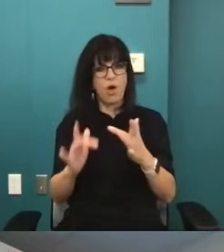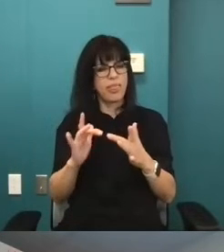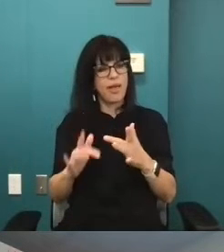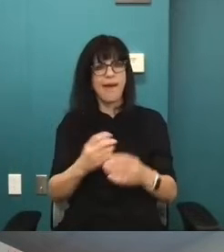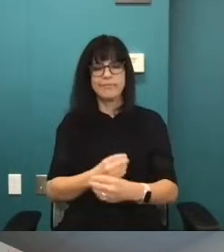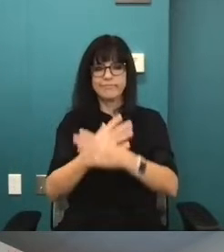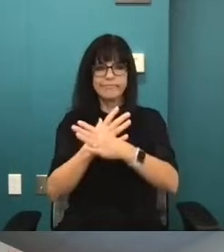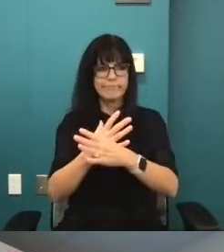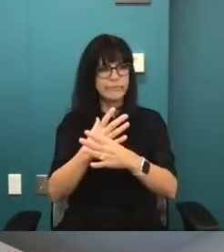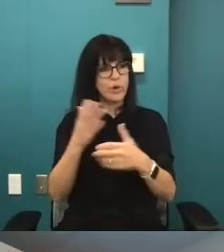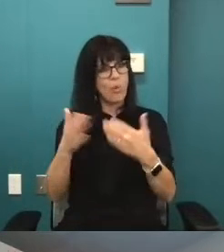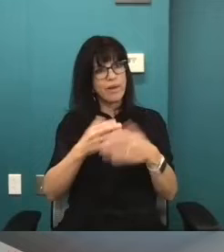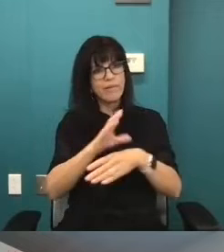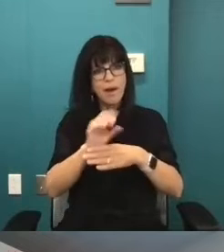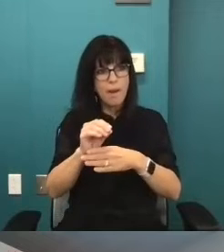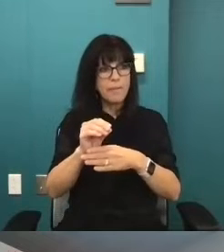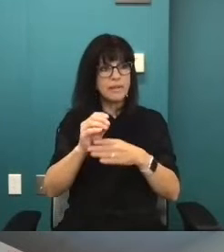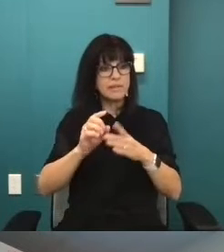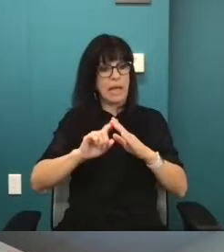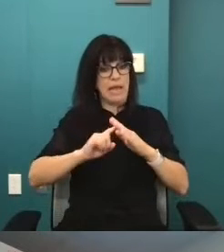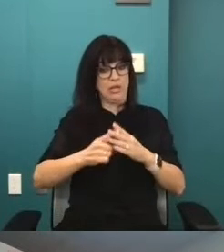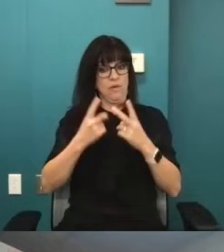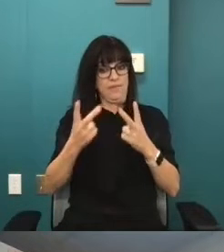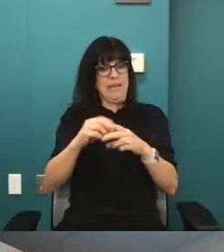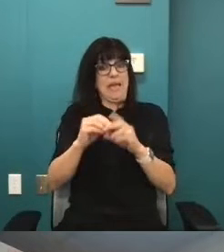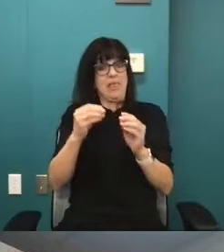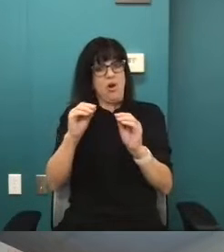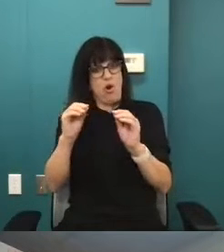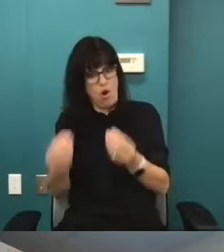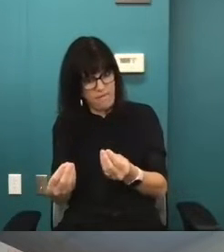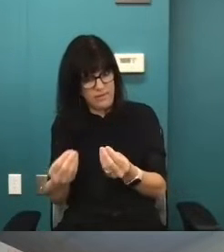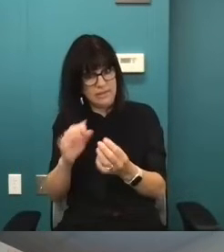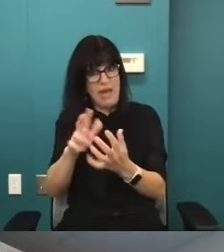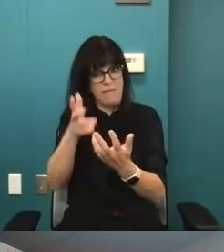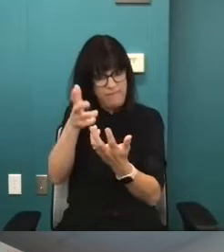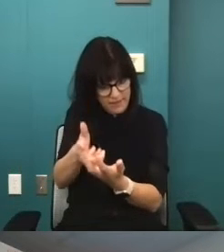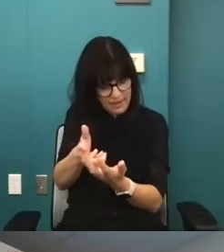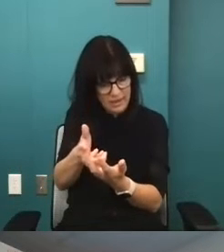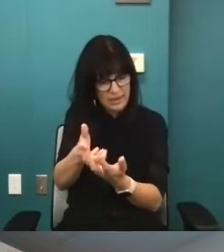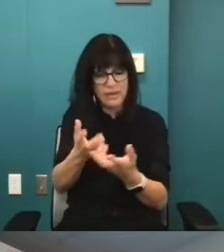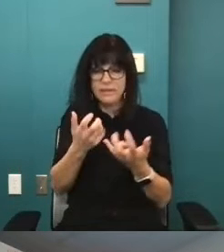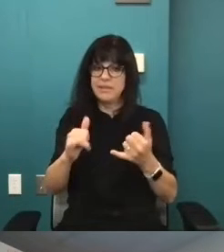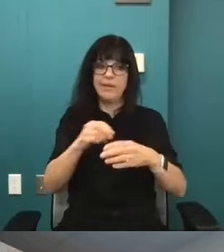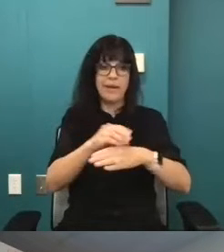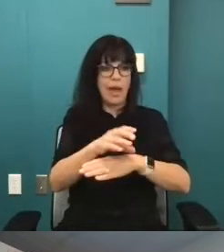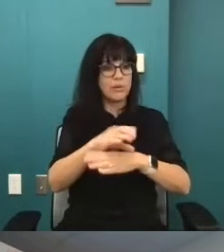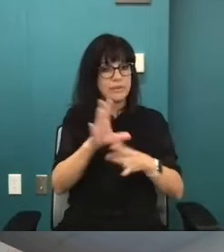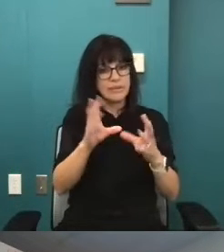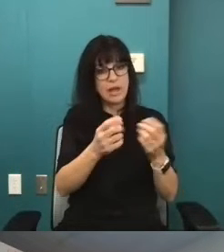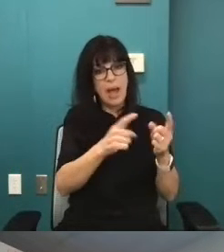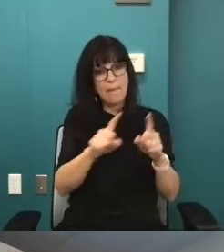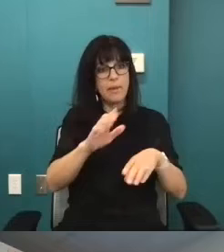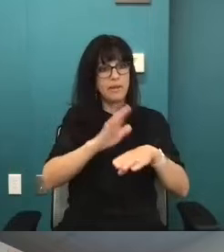even companies that are having the initial visit in the office and initial fitting in the office are doing their counseling and